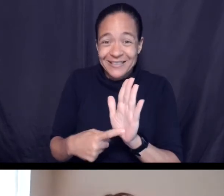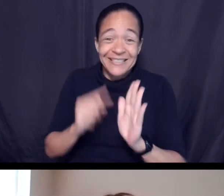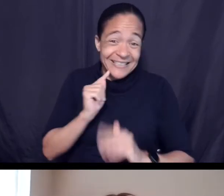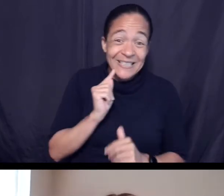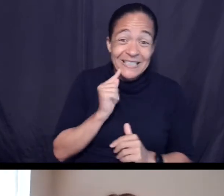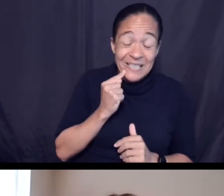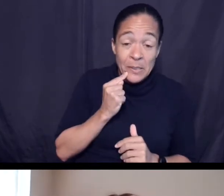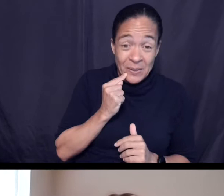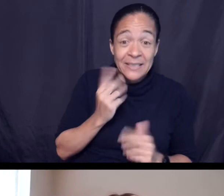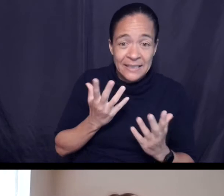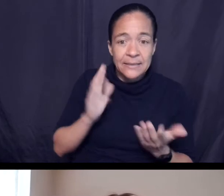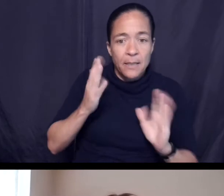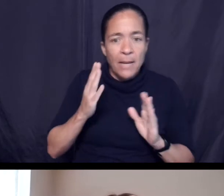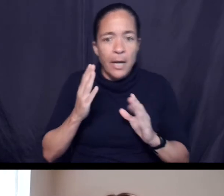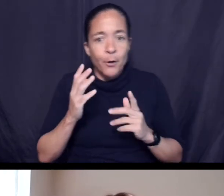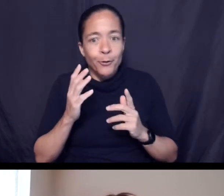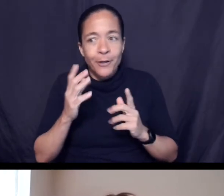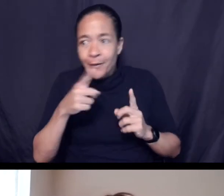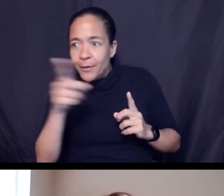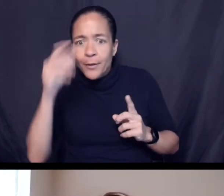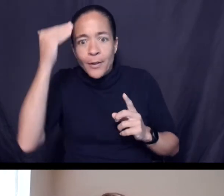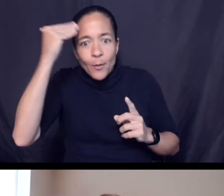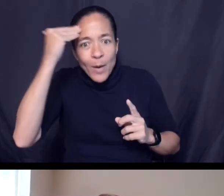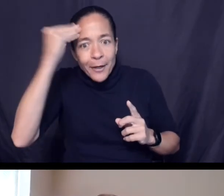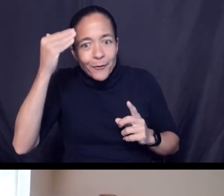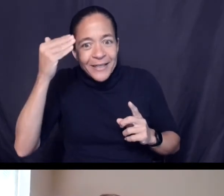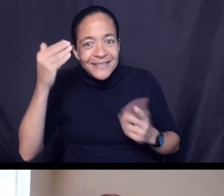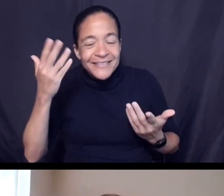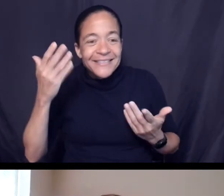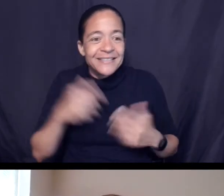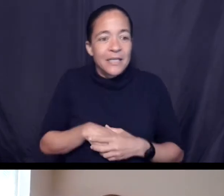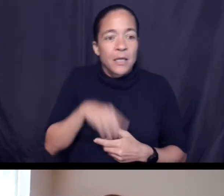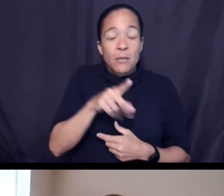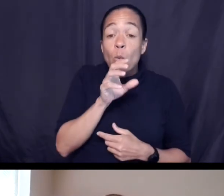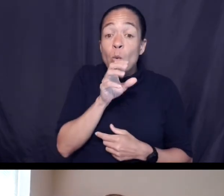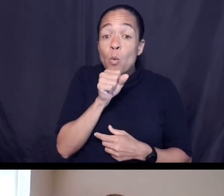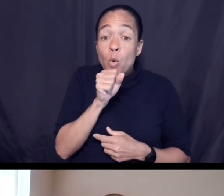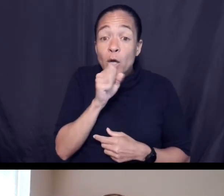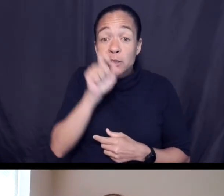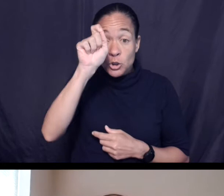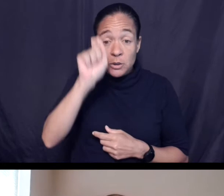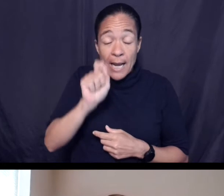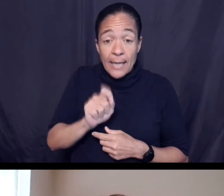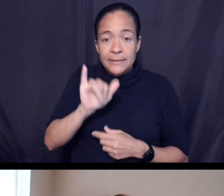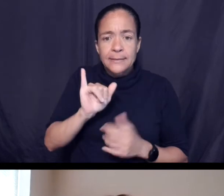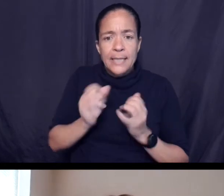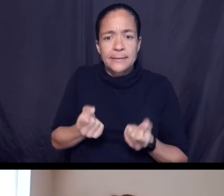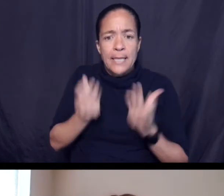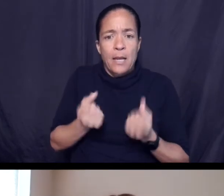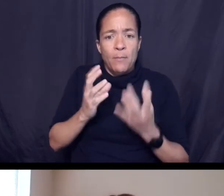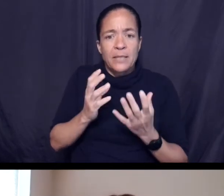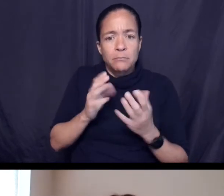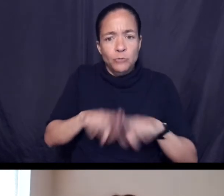this is compared to how aware people are. So if we look at the orange dots are the number of